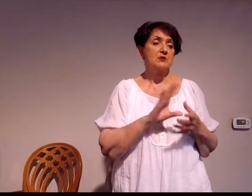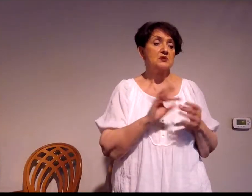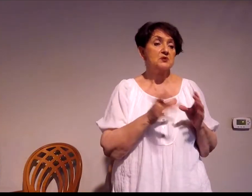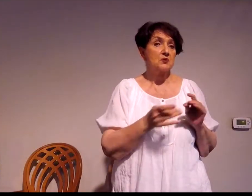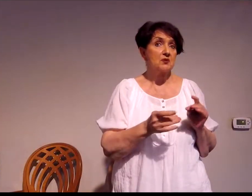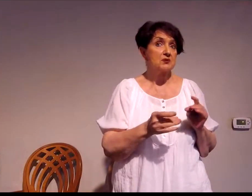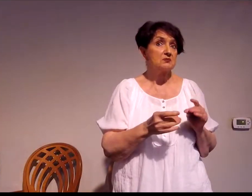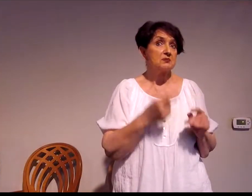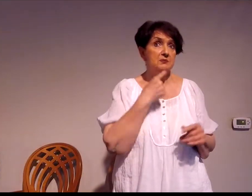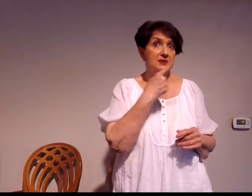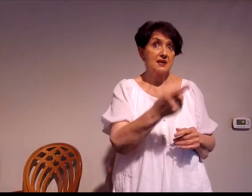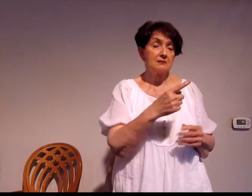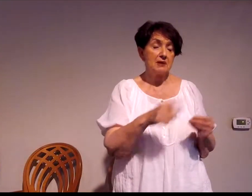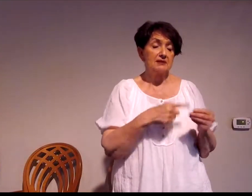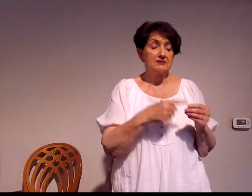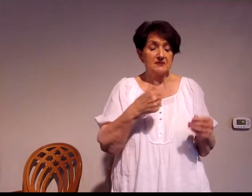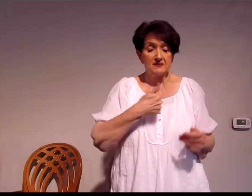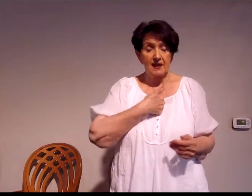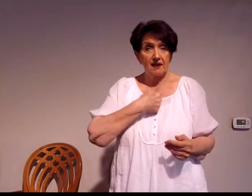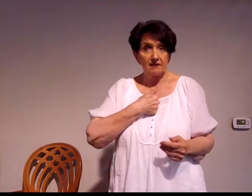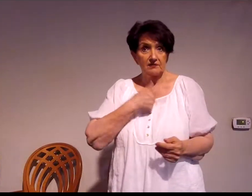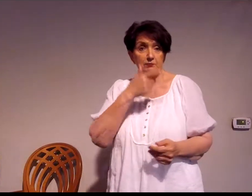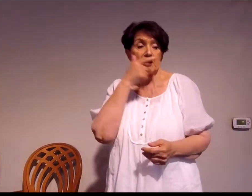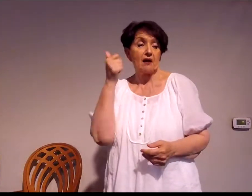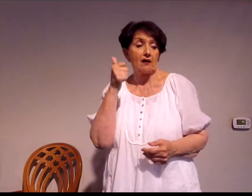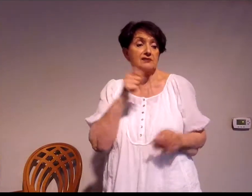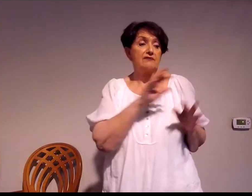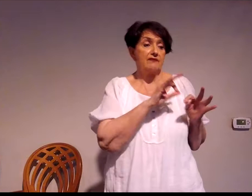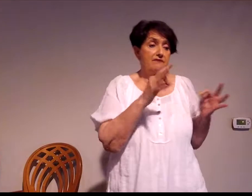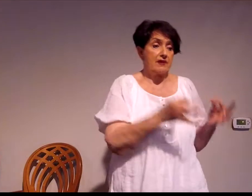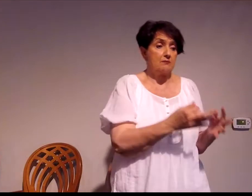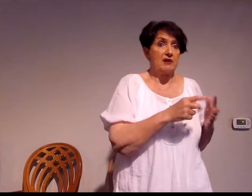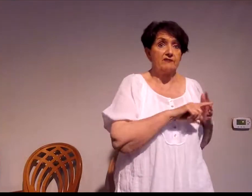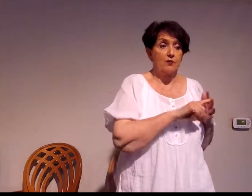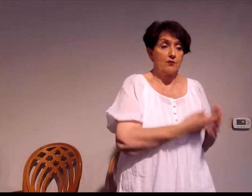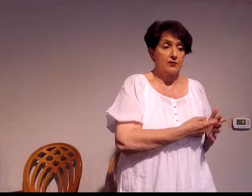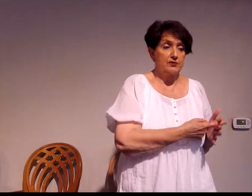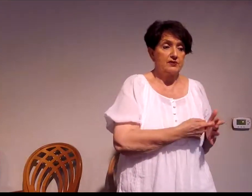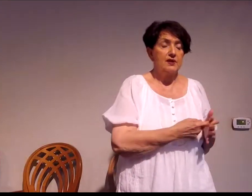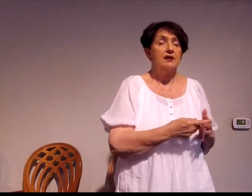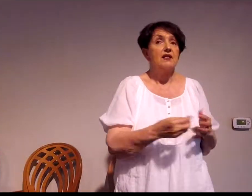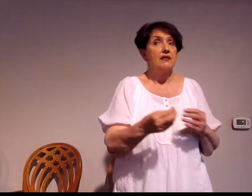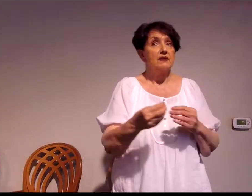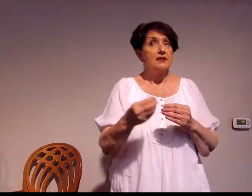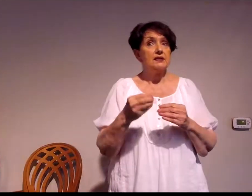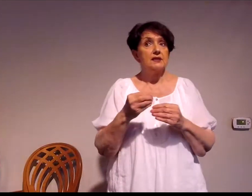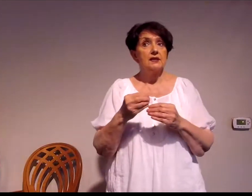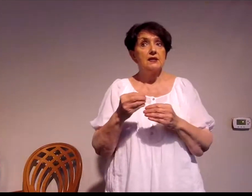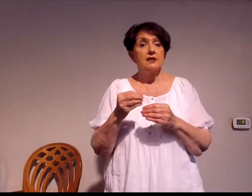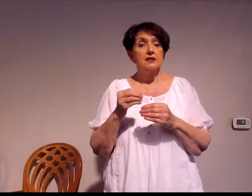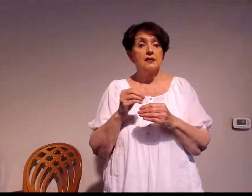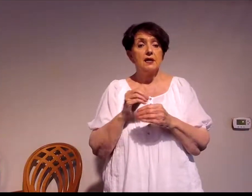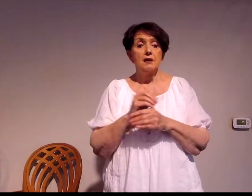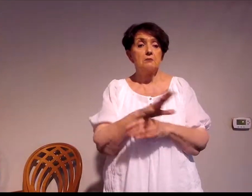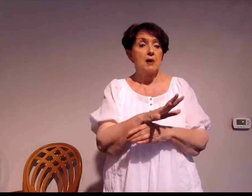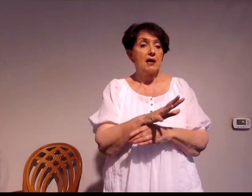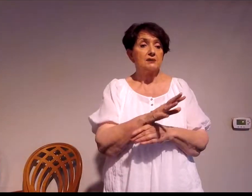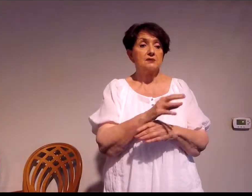ourselves because of our family of origin, it impacts perhaps every single relationship in our